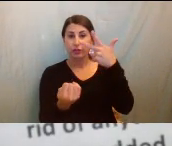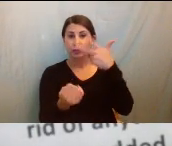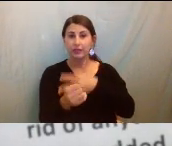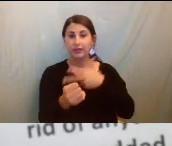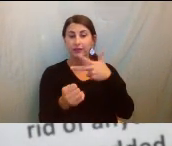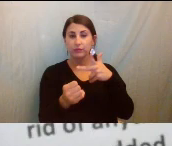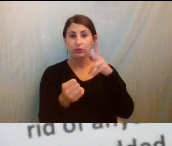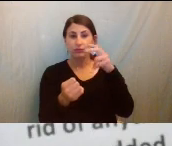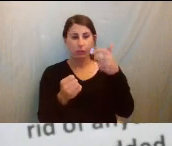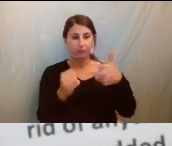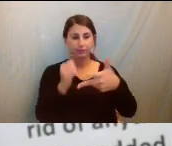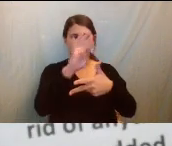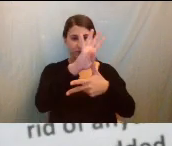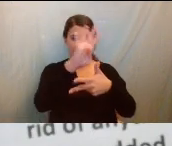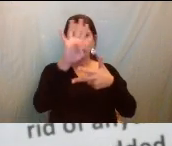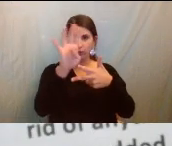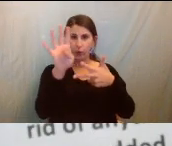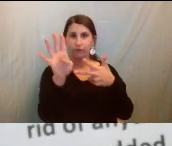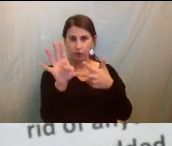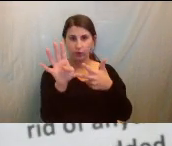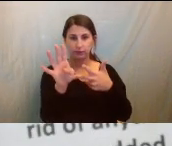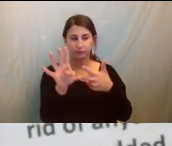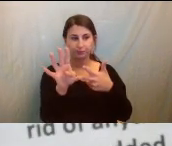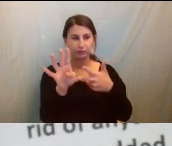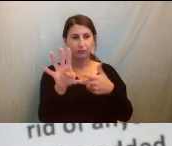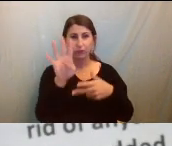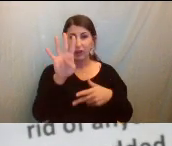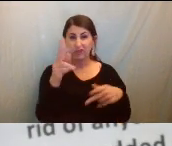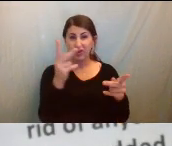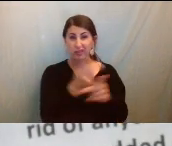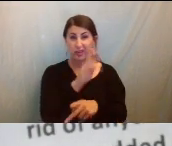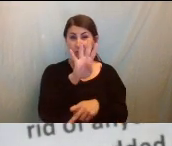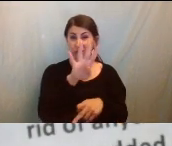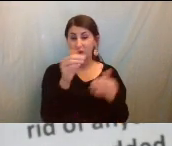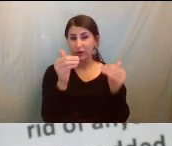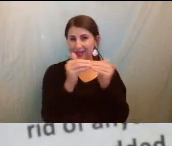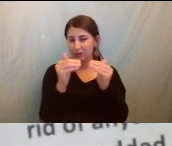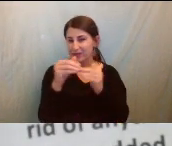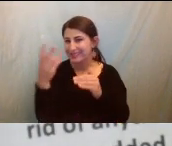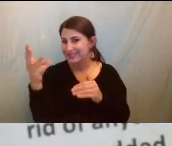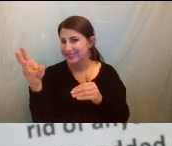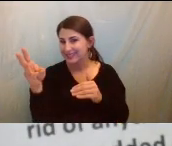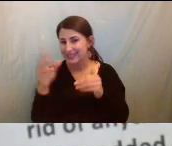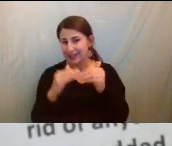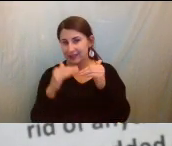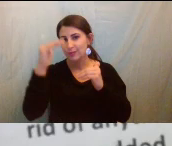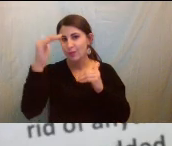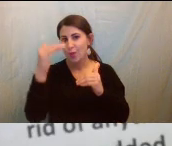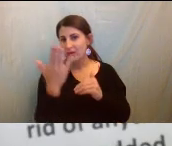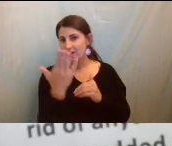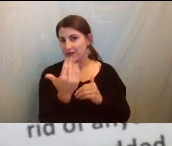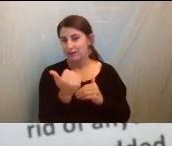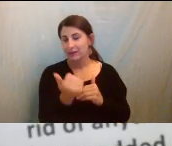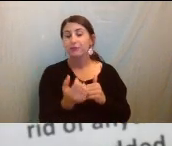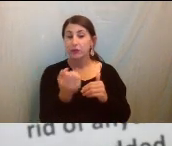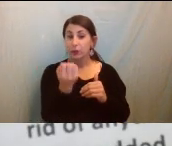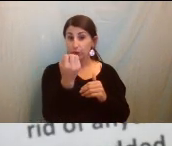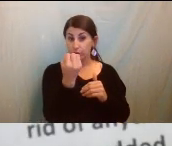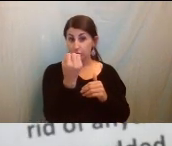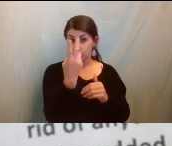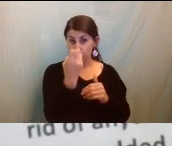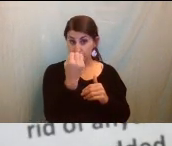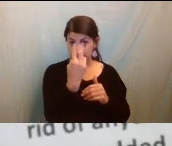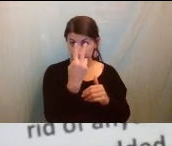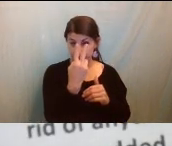3 times. There's 3 groups of 4. Because 4 times 4 is 16, and that's over 15. So that makes